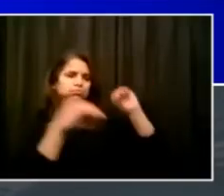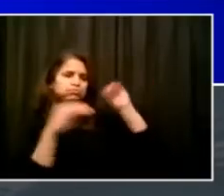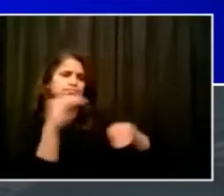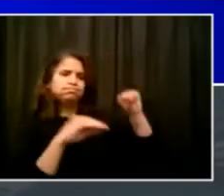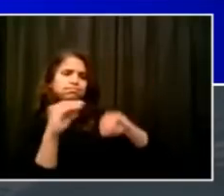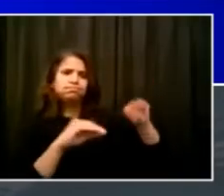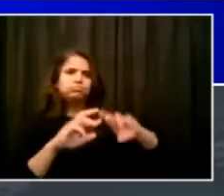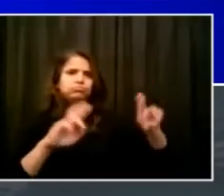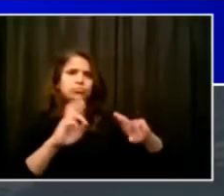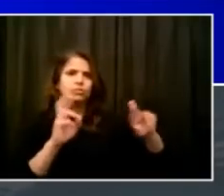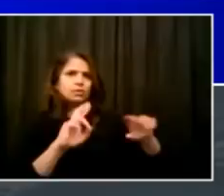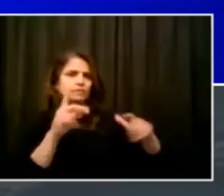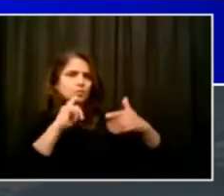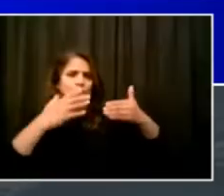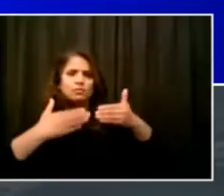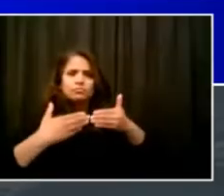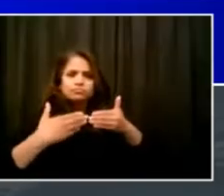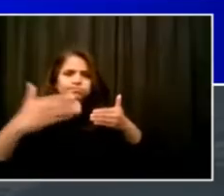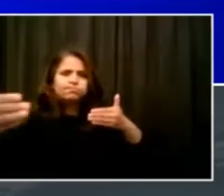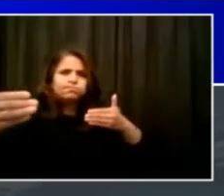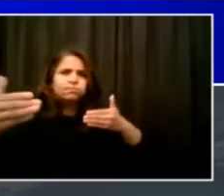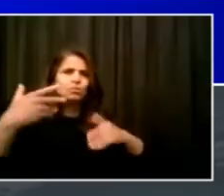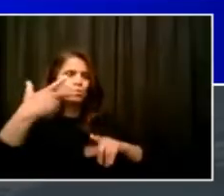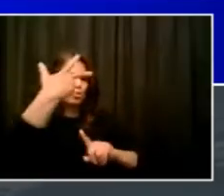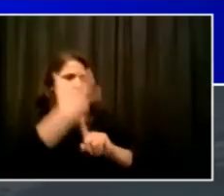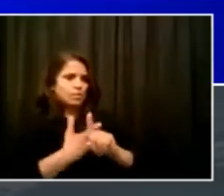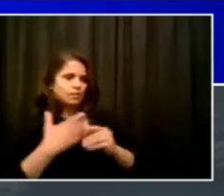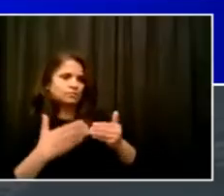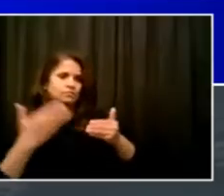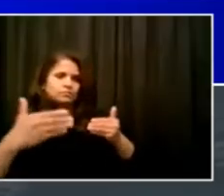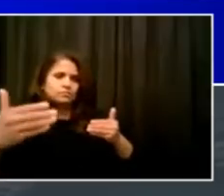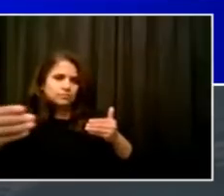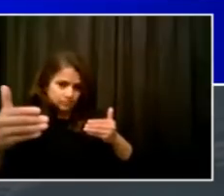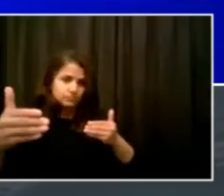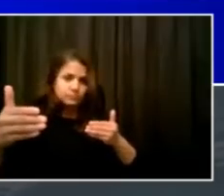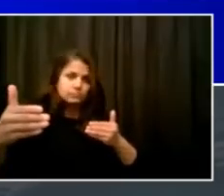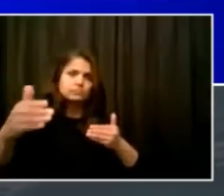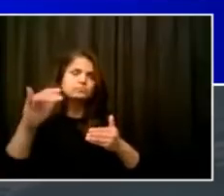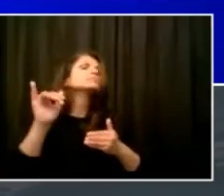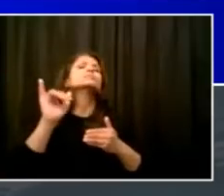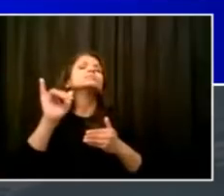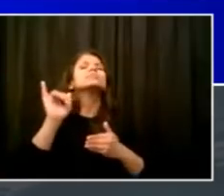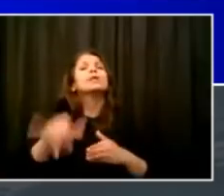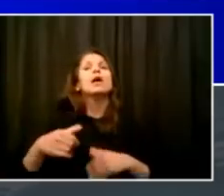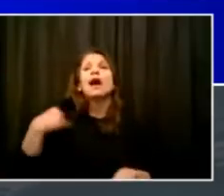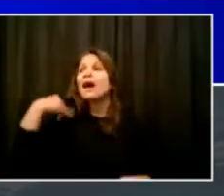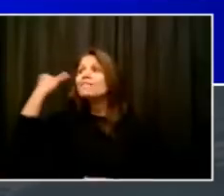us, we'll be able to go into high gear in this city and cover a lot of that gap right here.